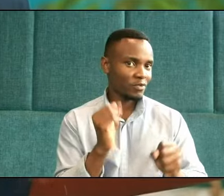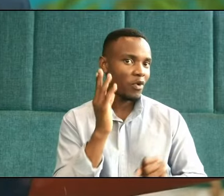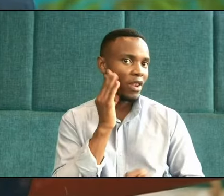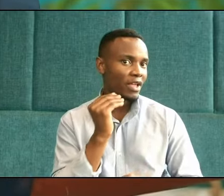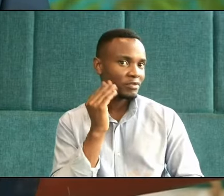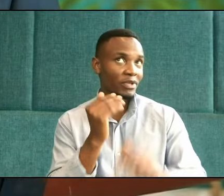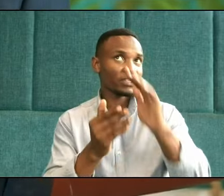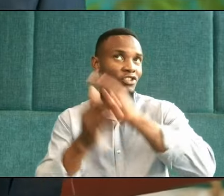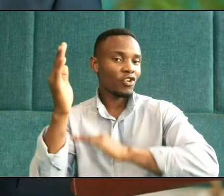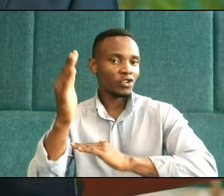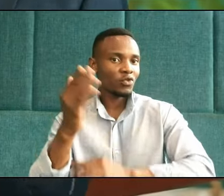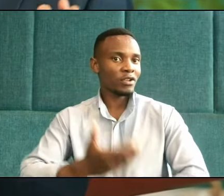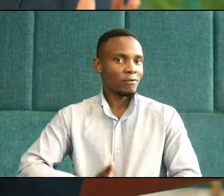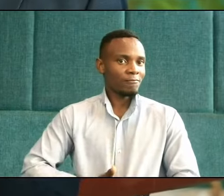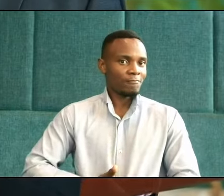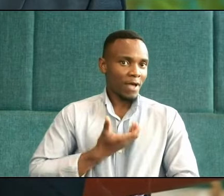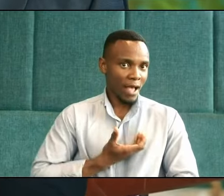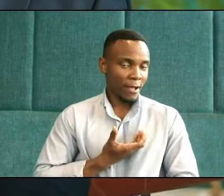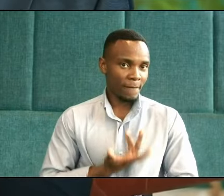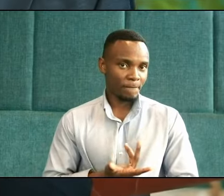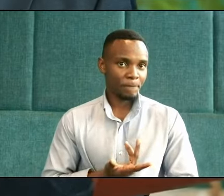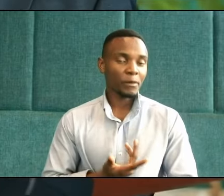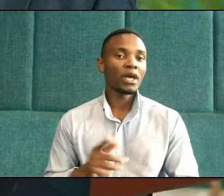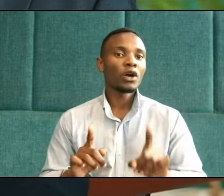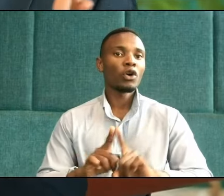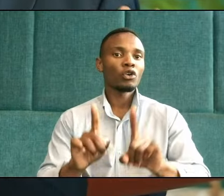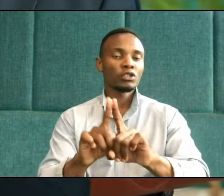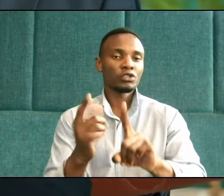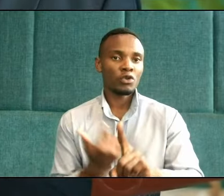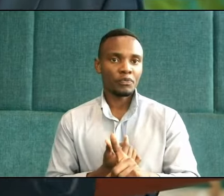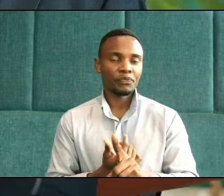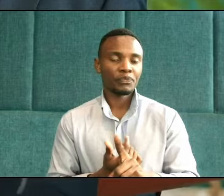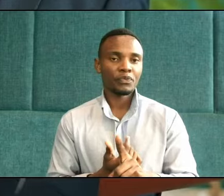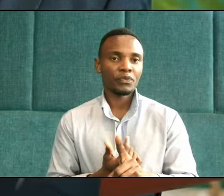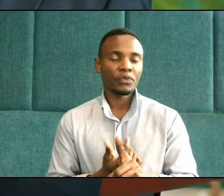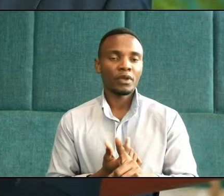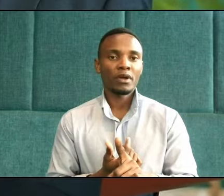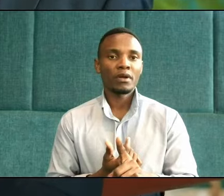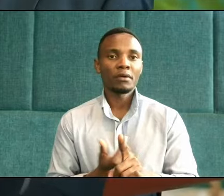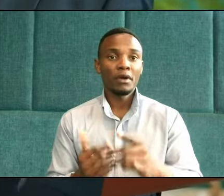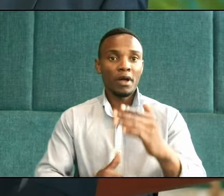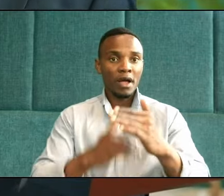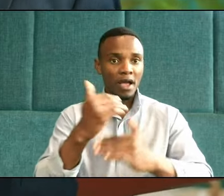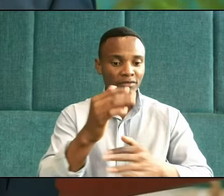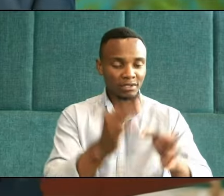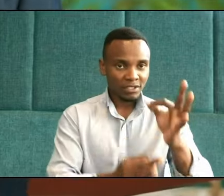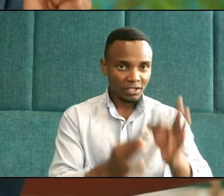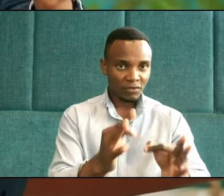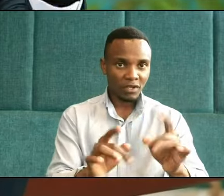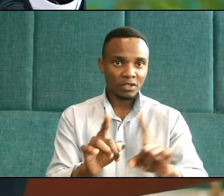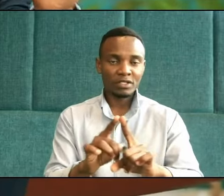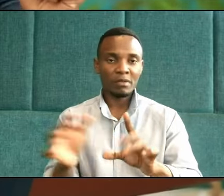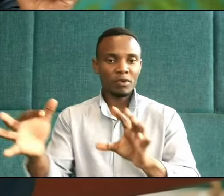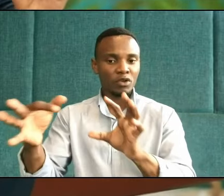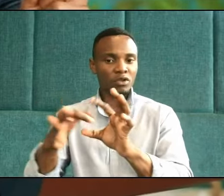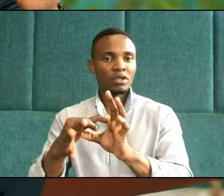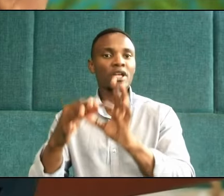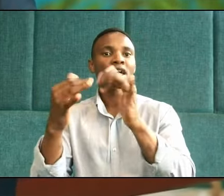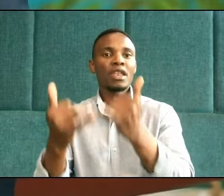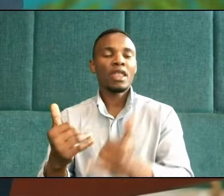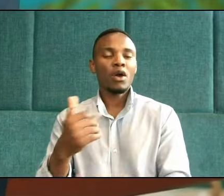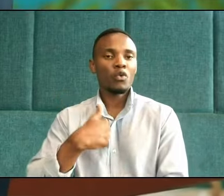And therefore, in addition to the reconciliation and the justification by the blood of Jesus Christ, there is